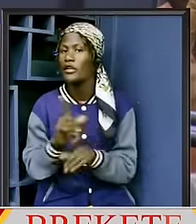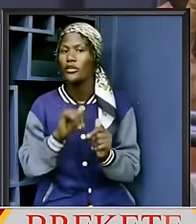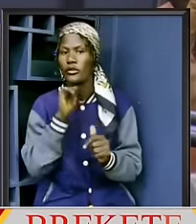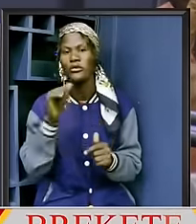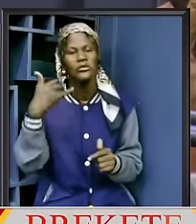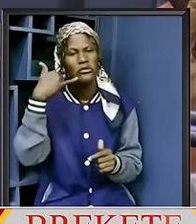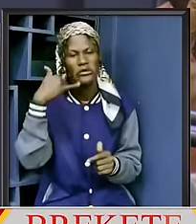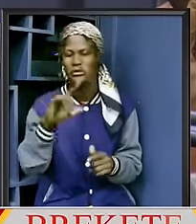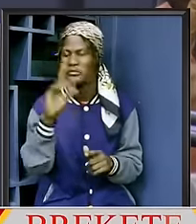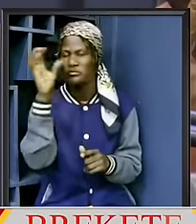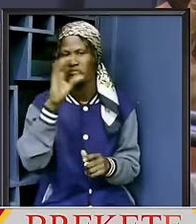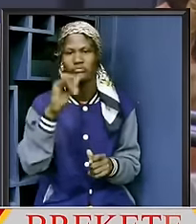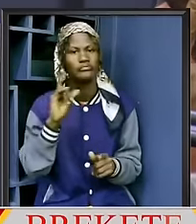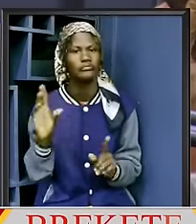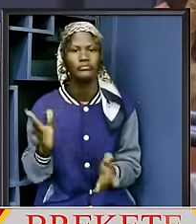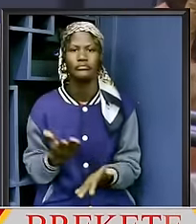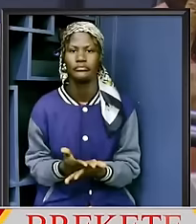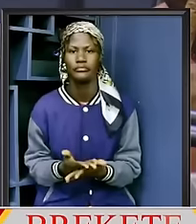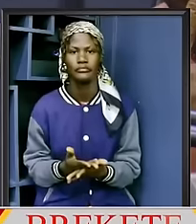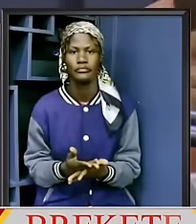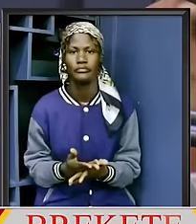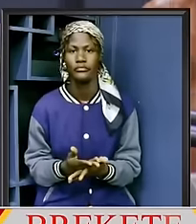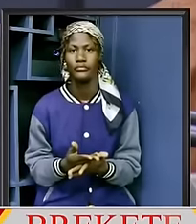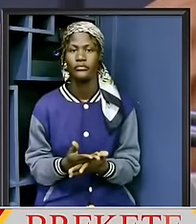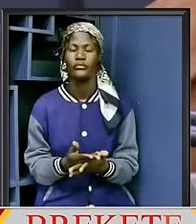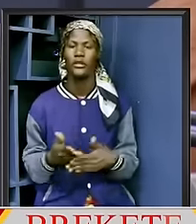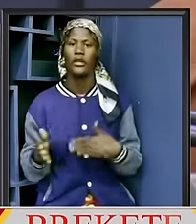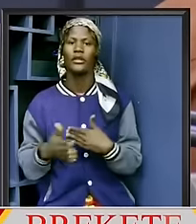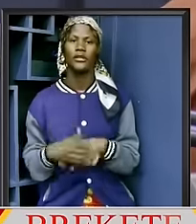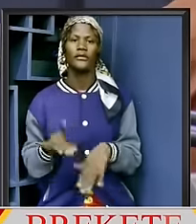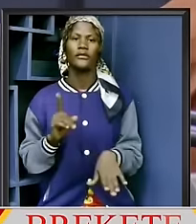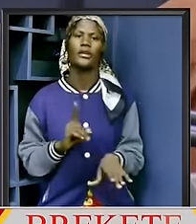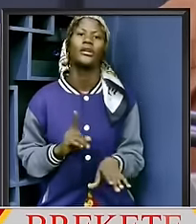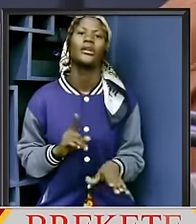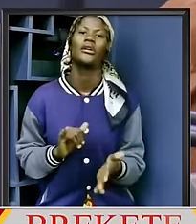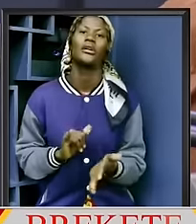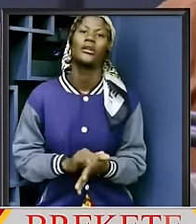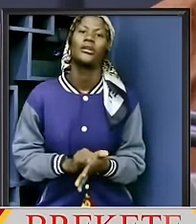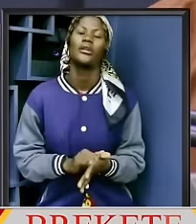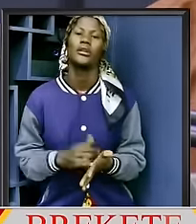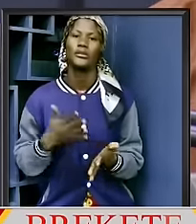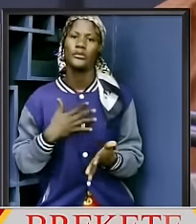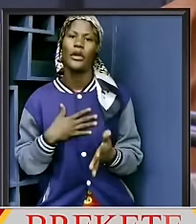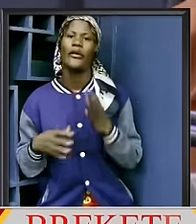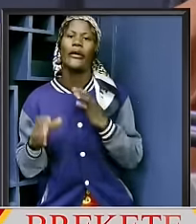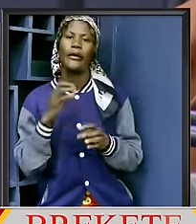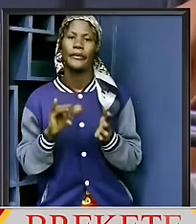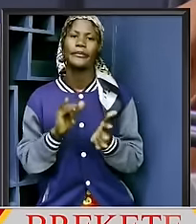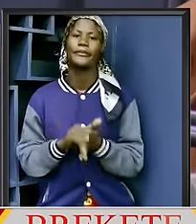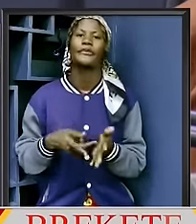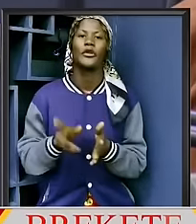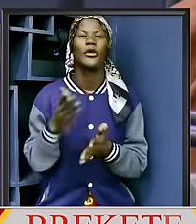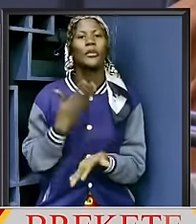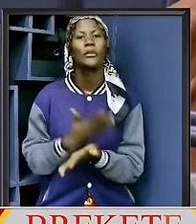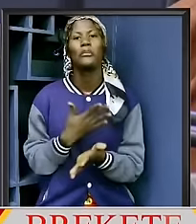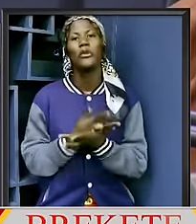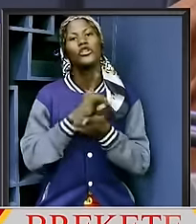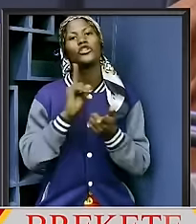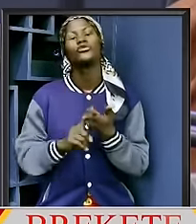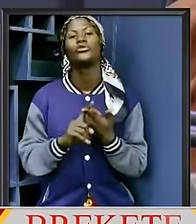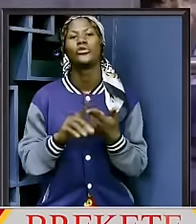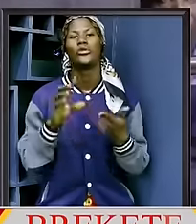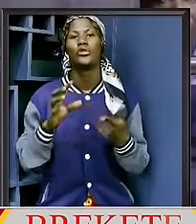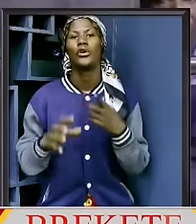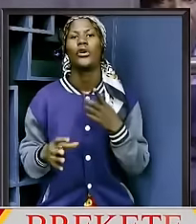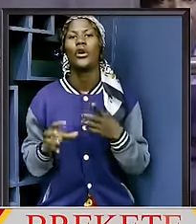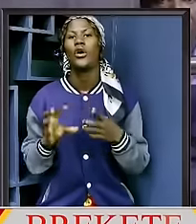anyone. So after then, the issue, the customer, so that some of my customers that send money to the company's account